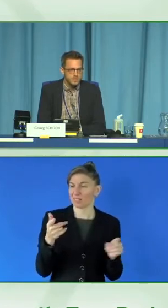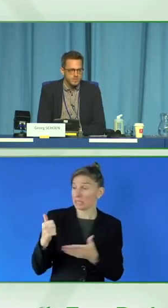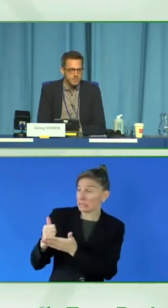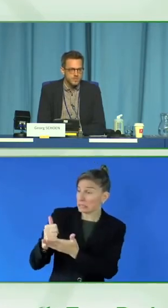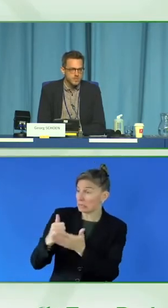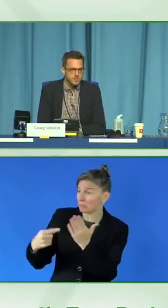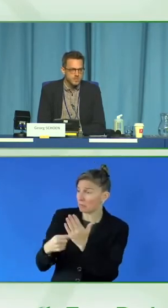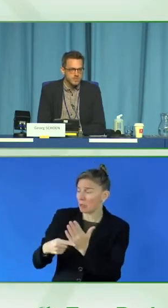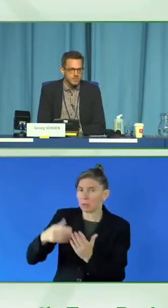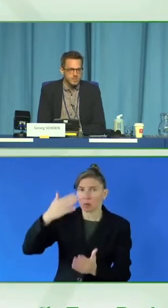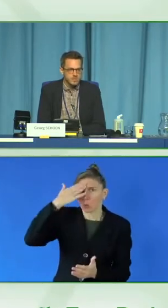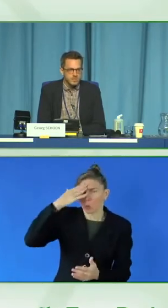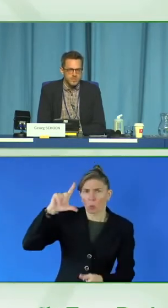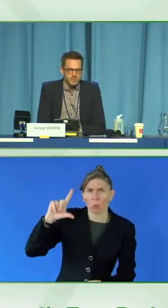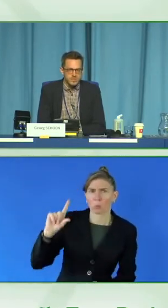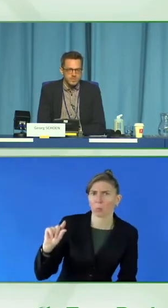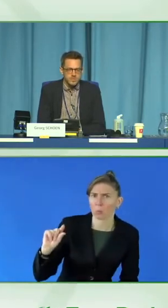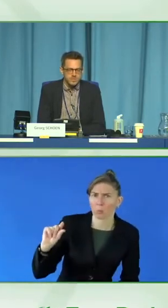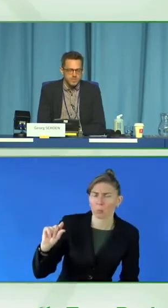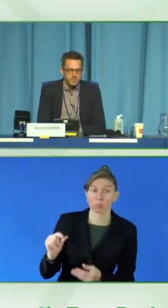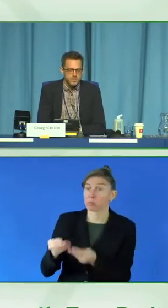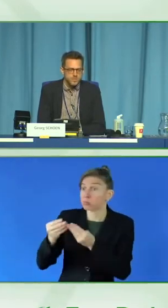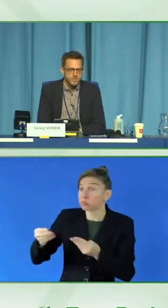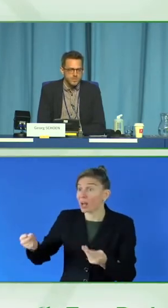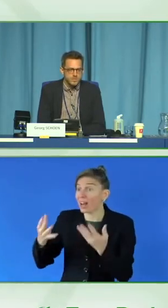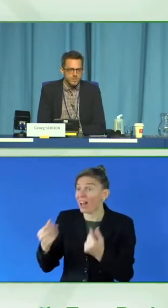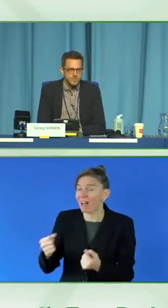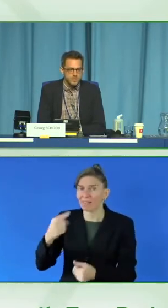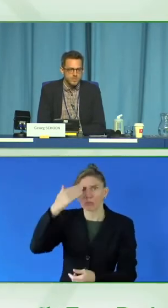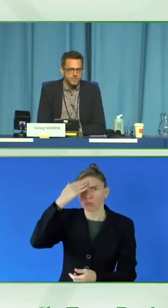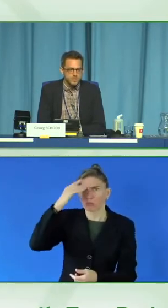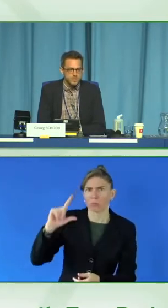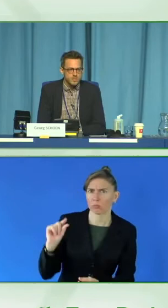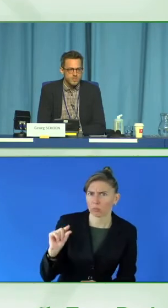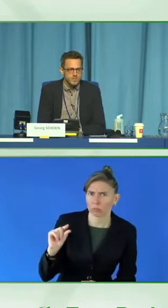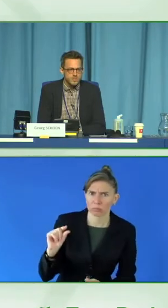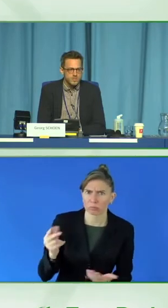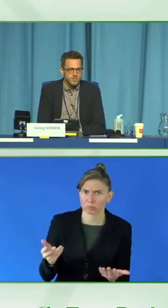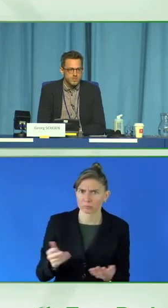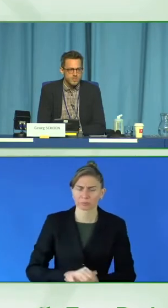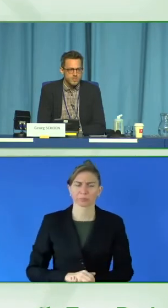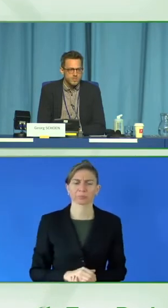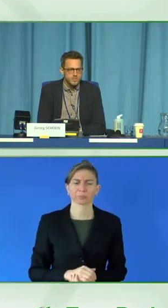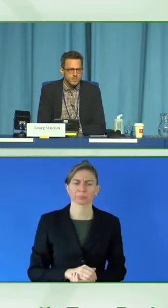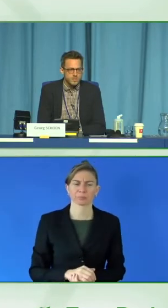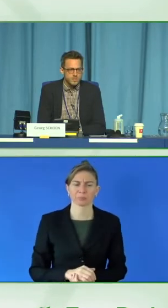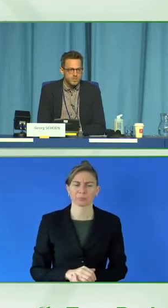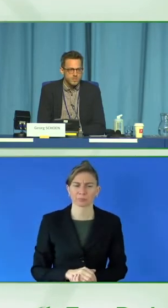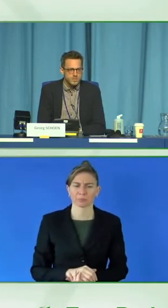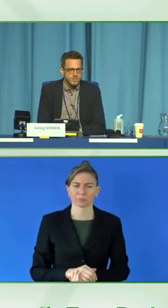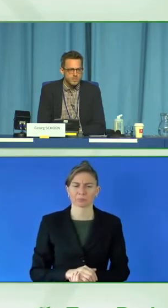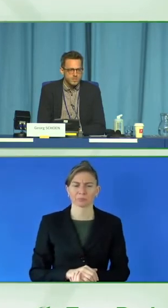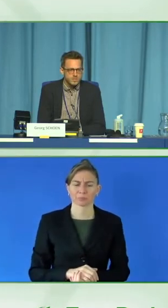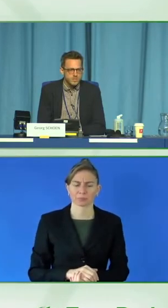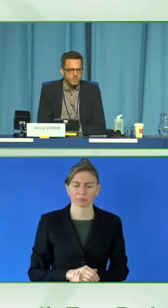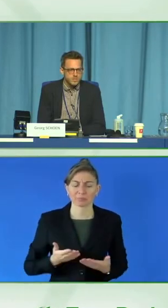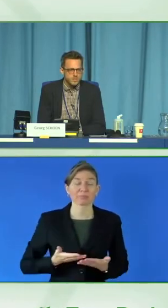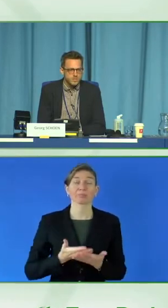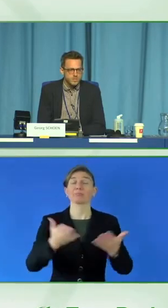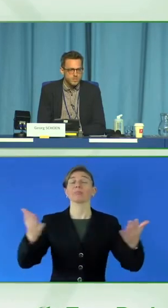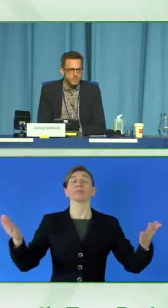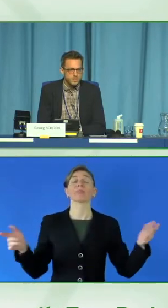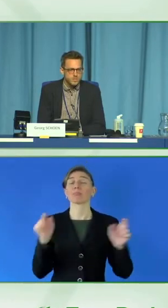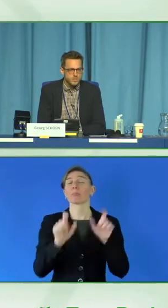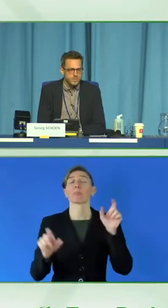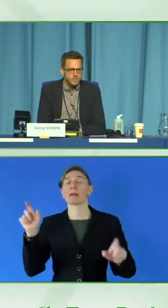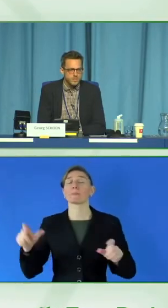products. I think there's no debate at all that every person with disability deserves the joy